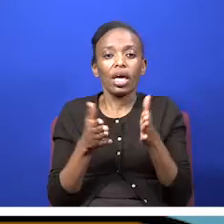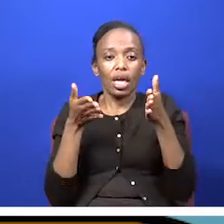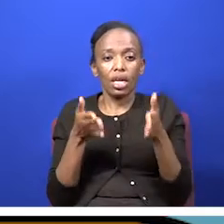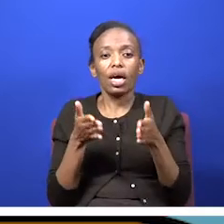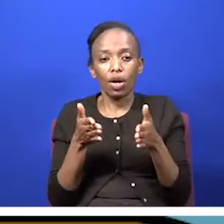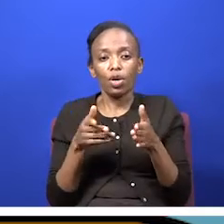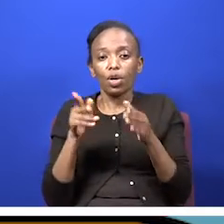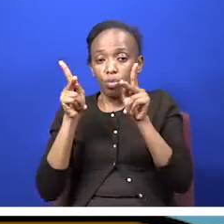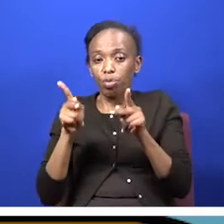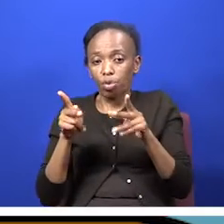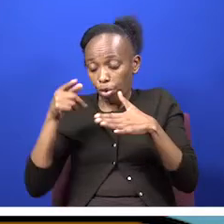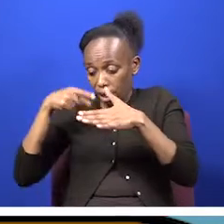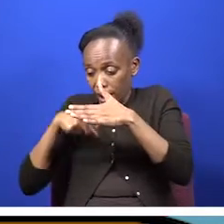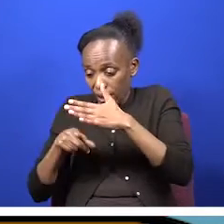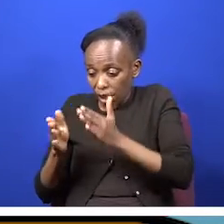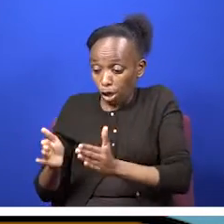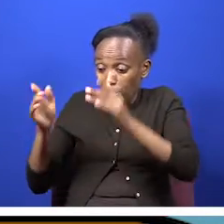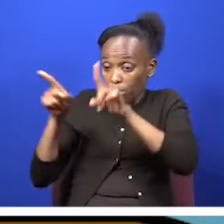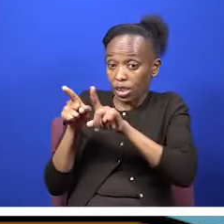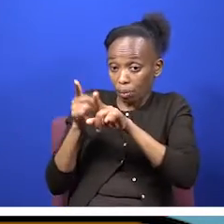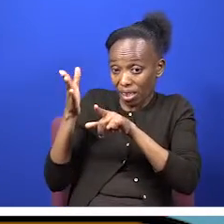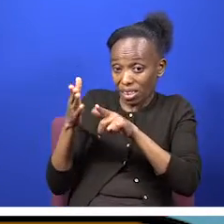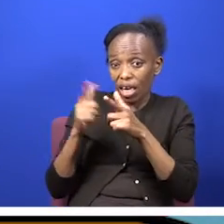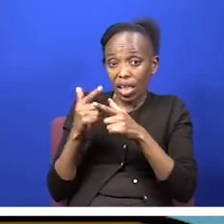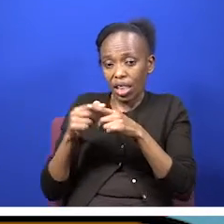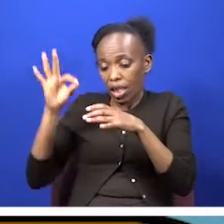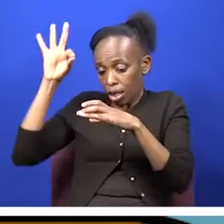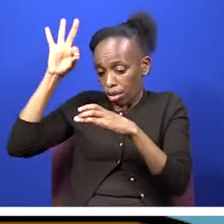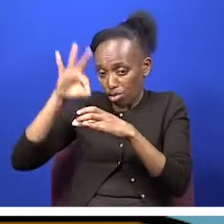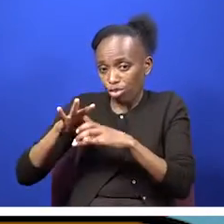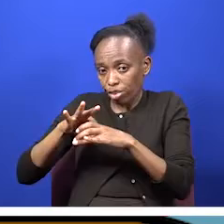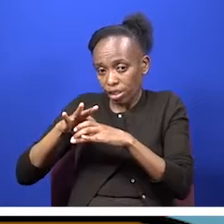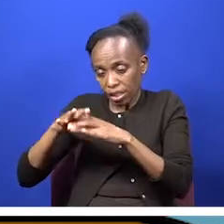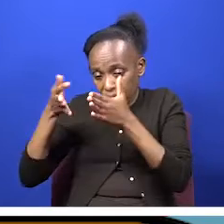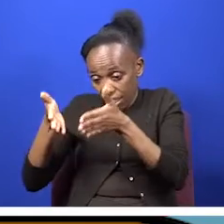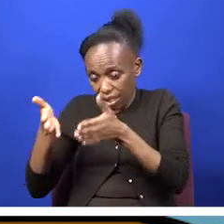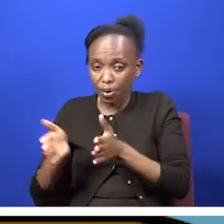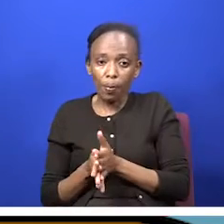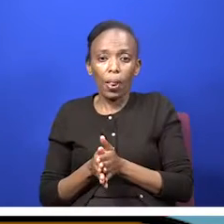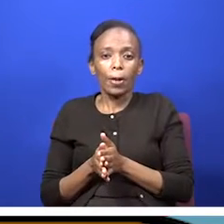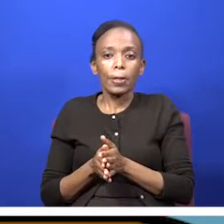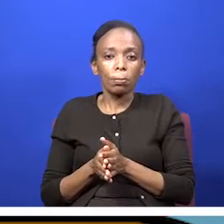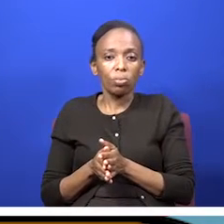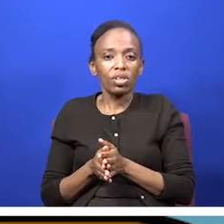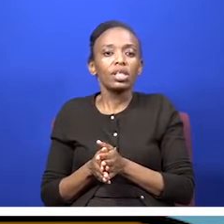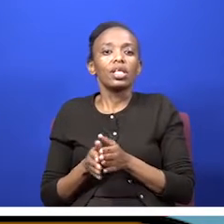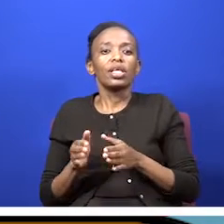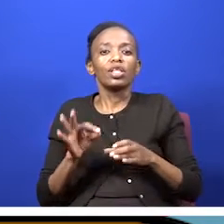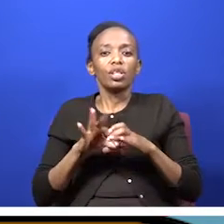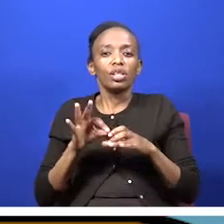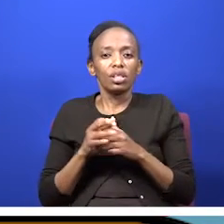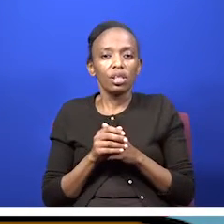leaders. And so people go to the voting booth and they put their ballots. They